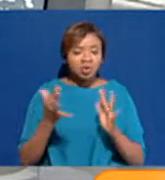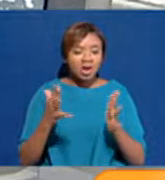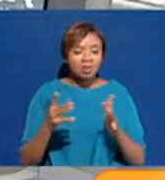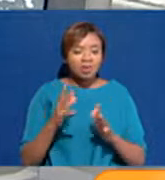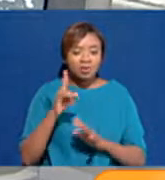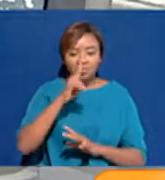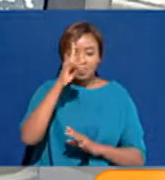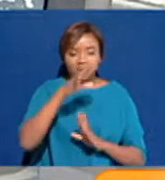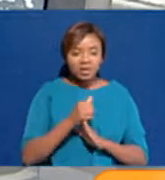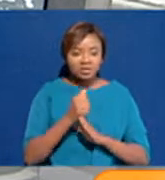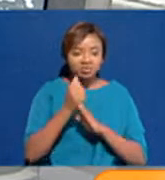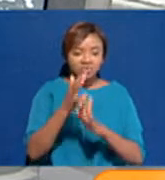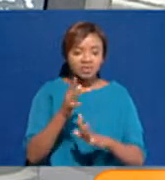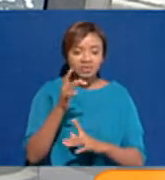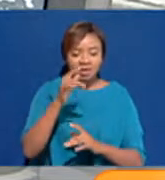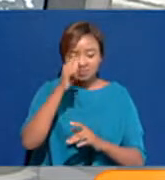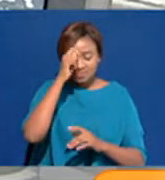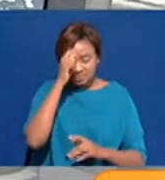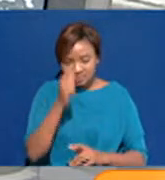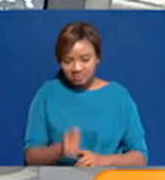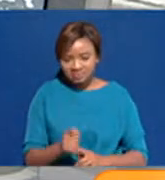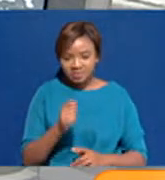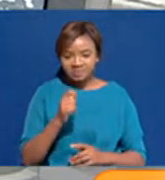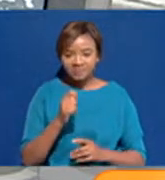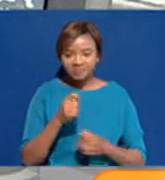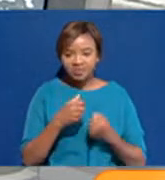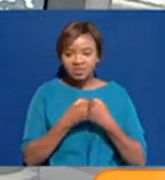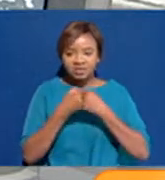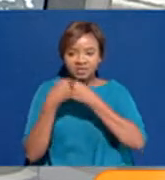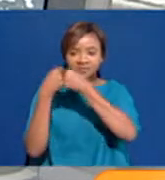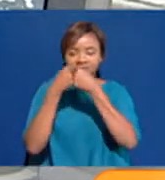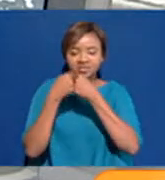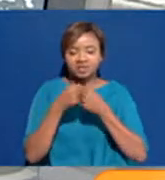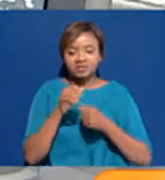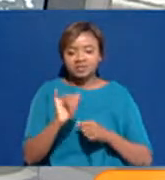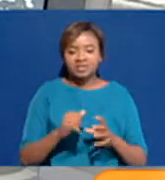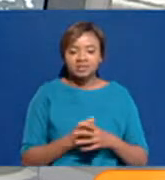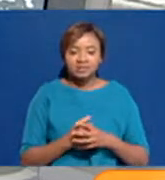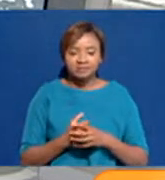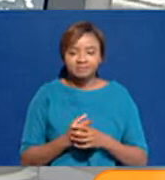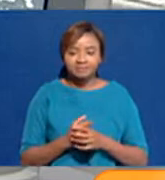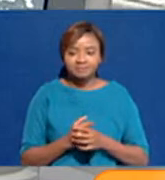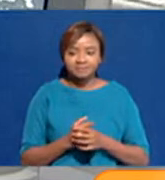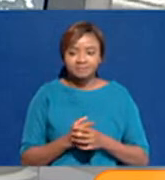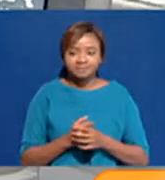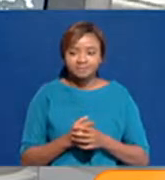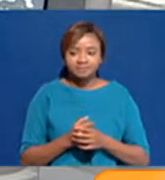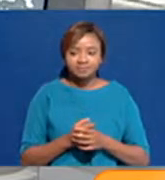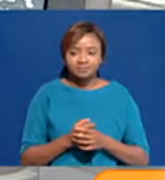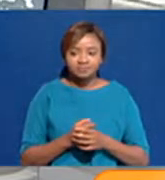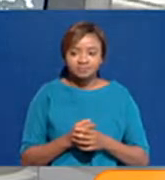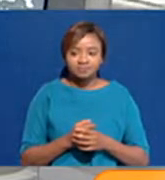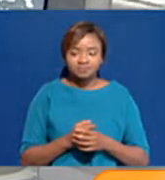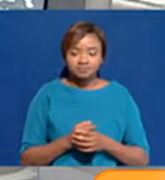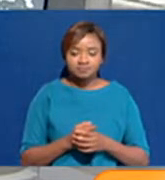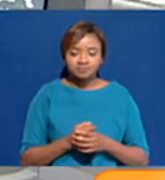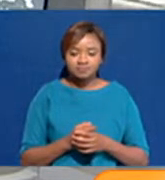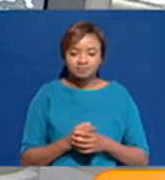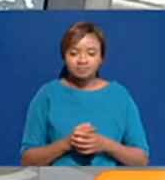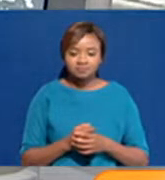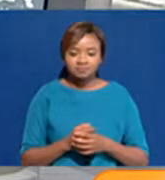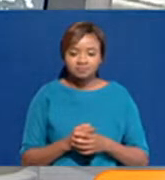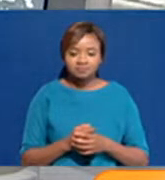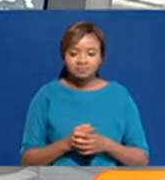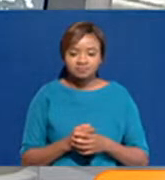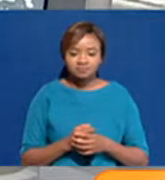as you were saying, respectfully challenge that to keep it as a matter of faith and worship when they do attend on